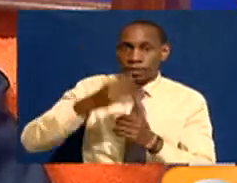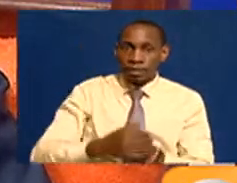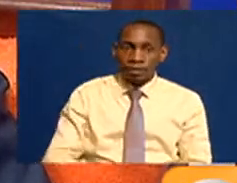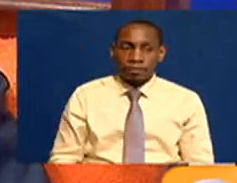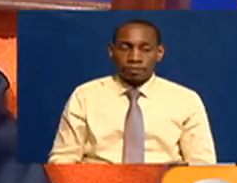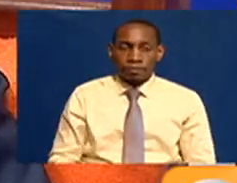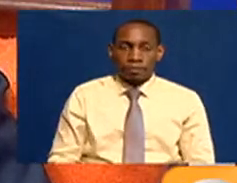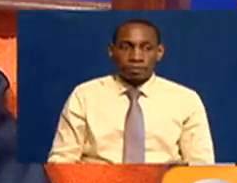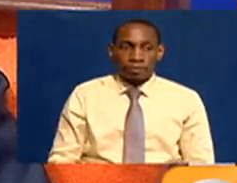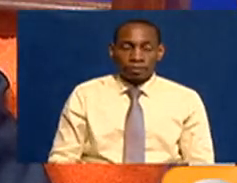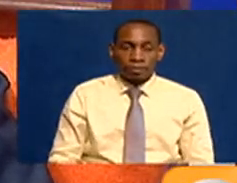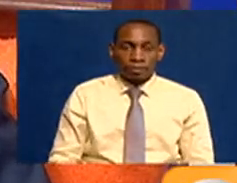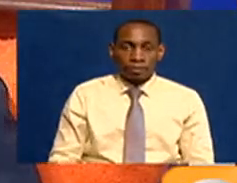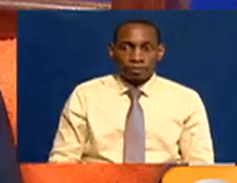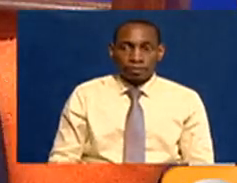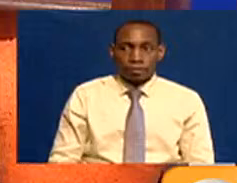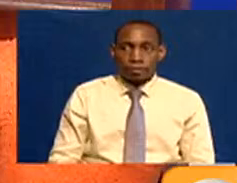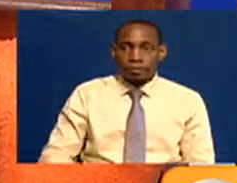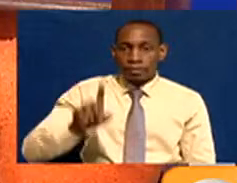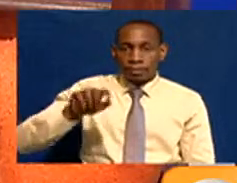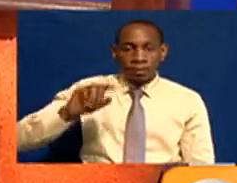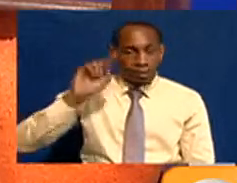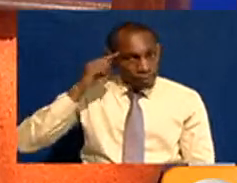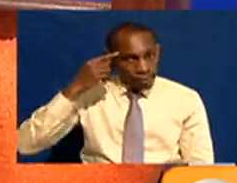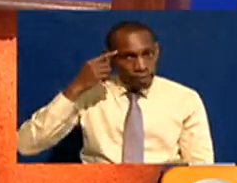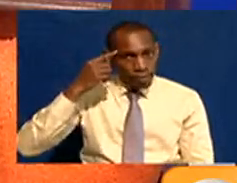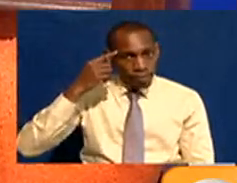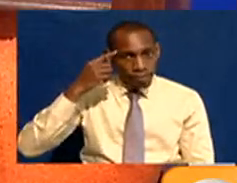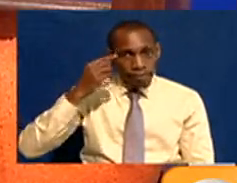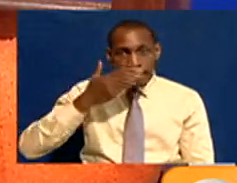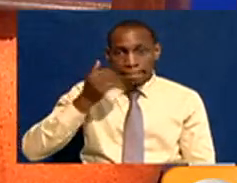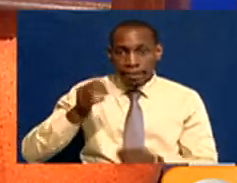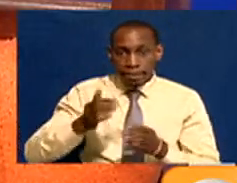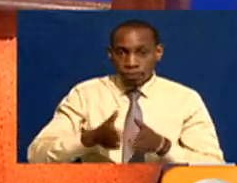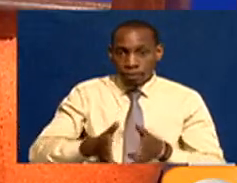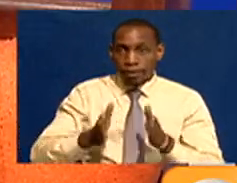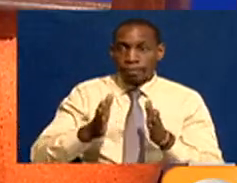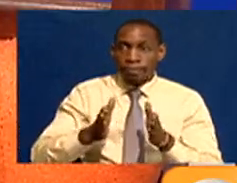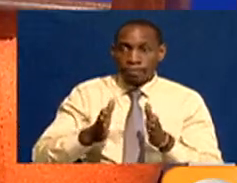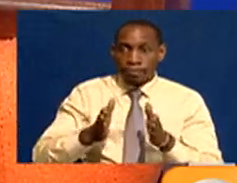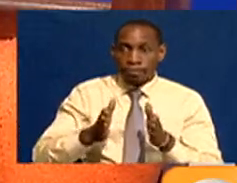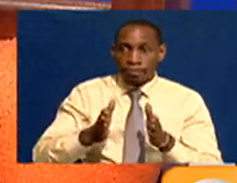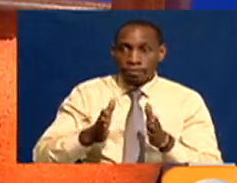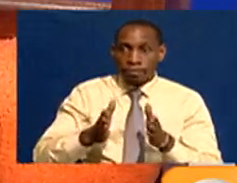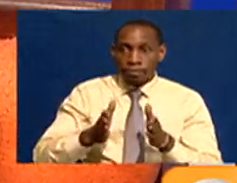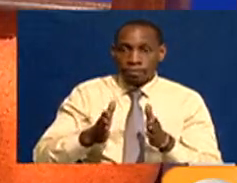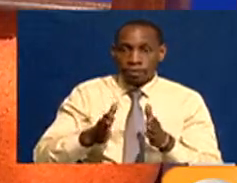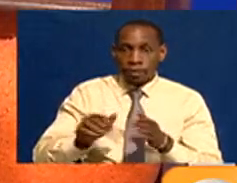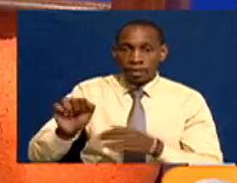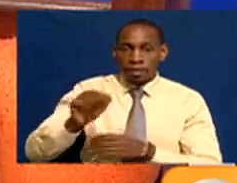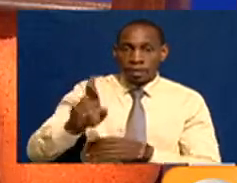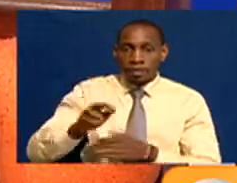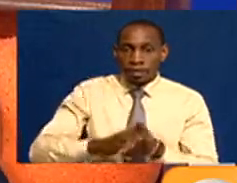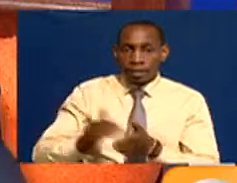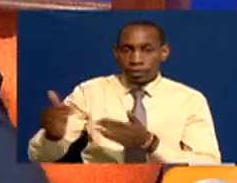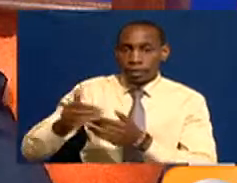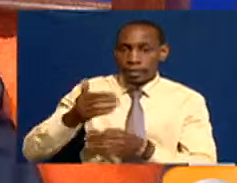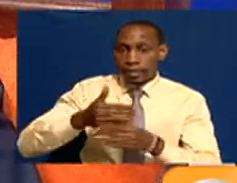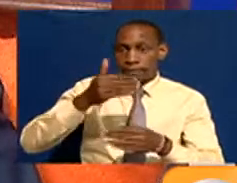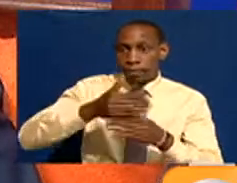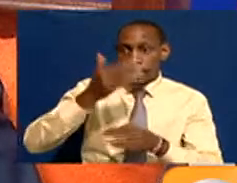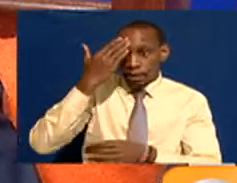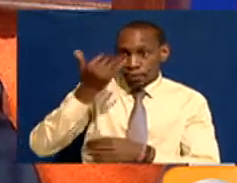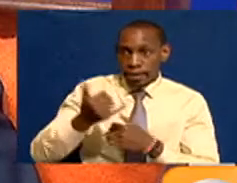run, we must think of better ways of moving the SGR to the border,